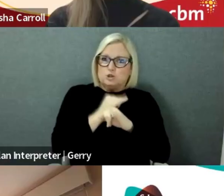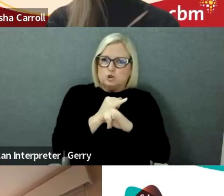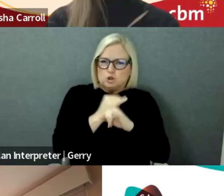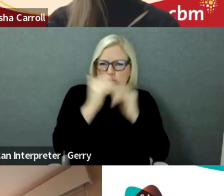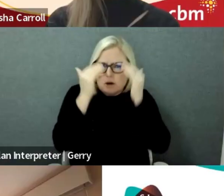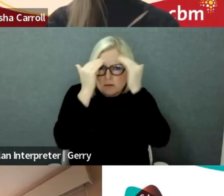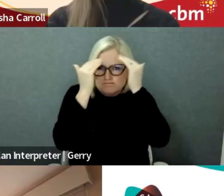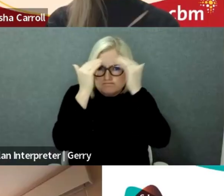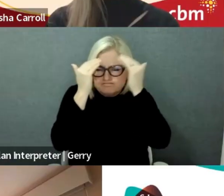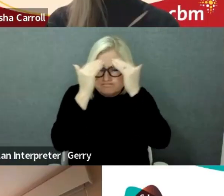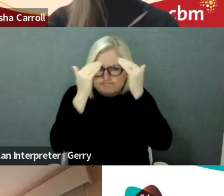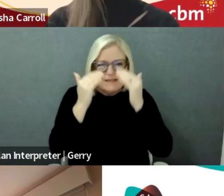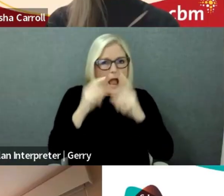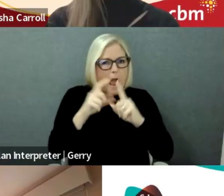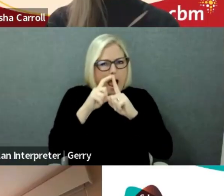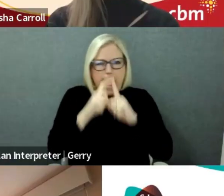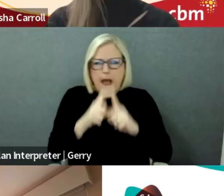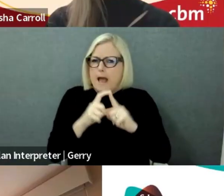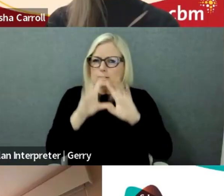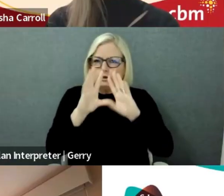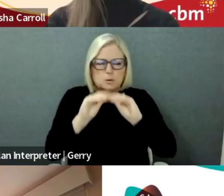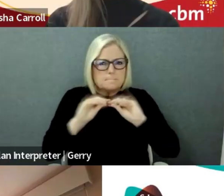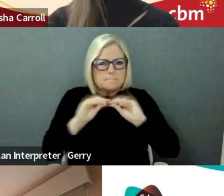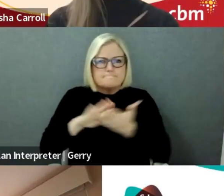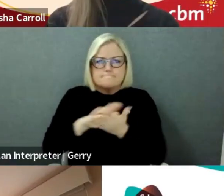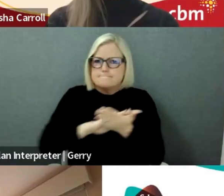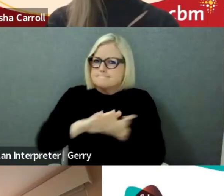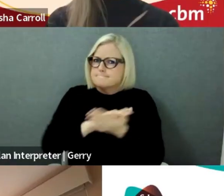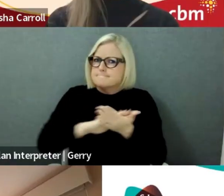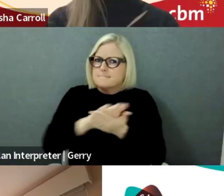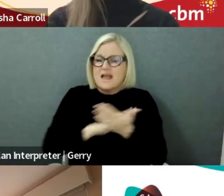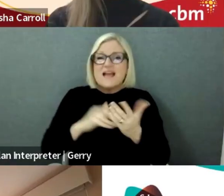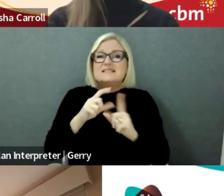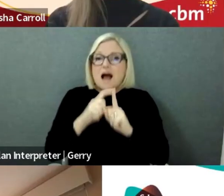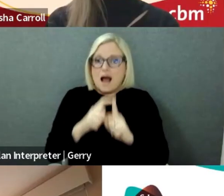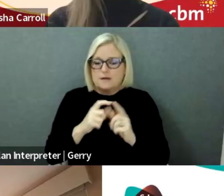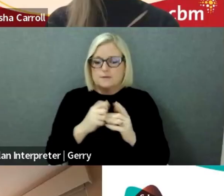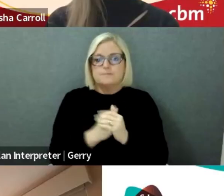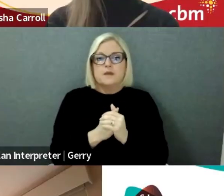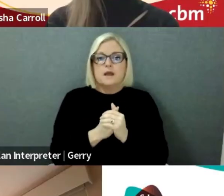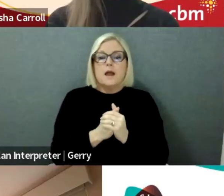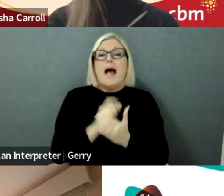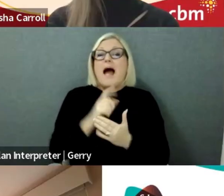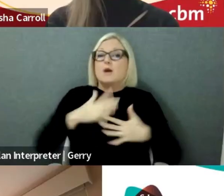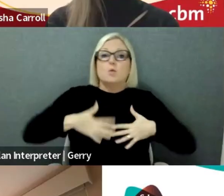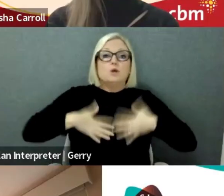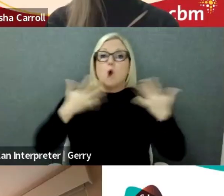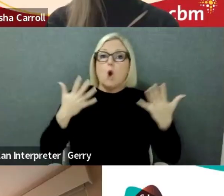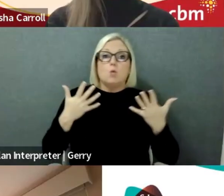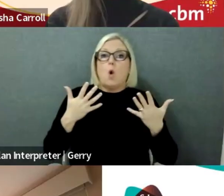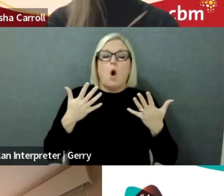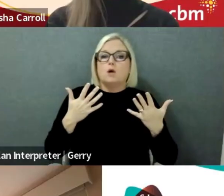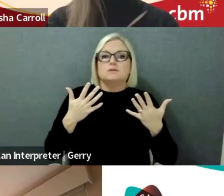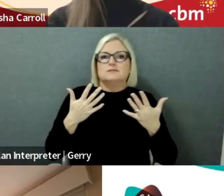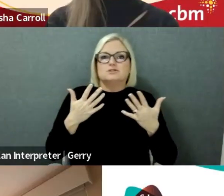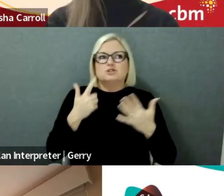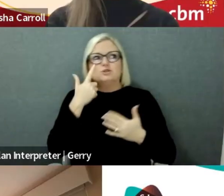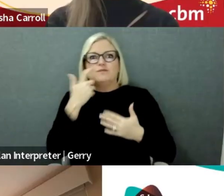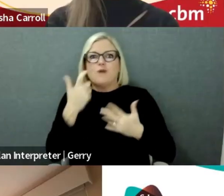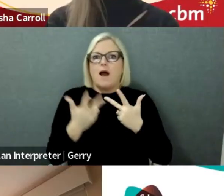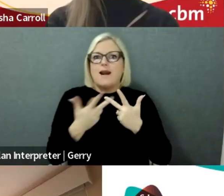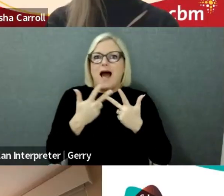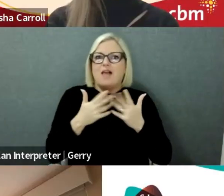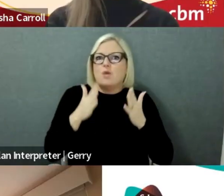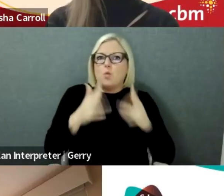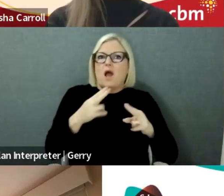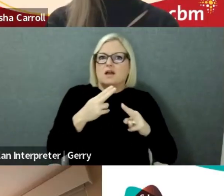investment, system reform, and careful attention to risks, including the risk that exclusion is reproduced in new forms if reforms are not rights-based,